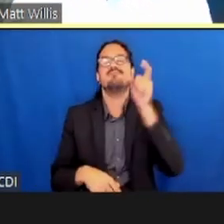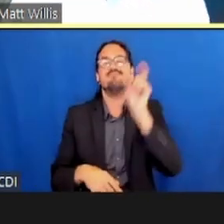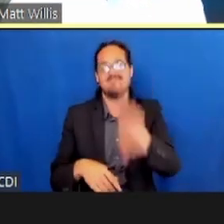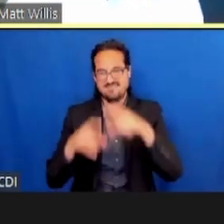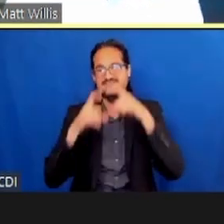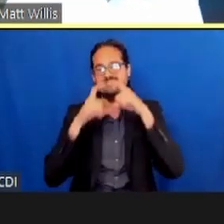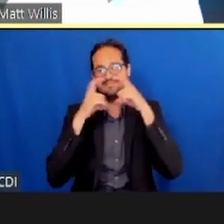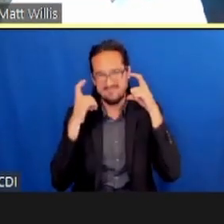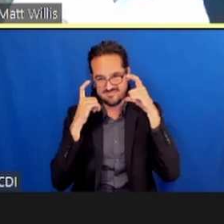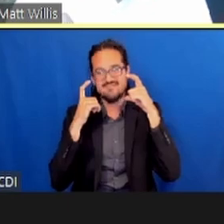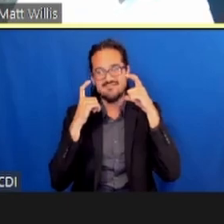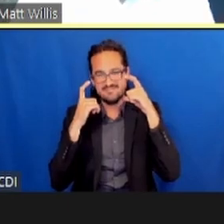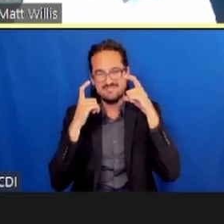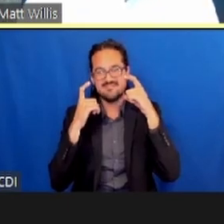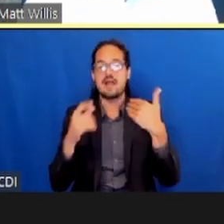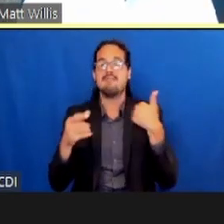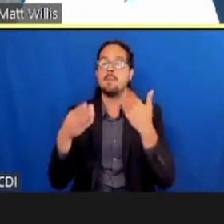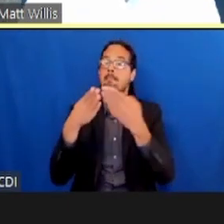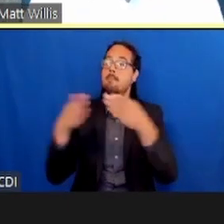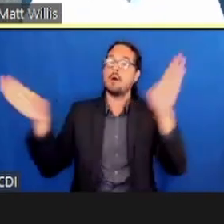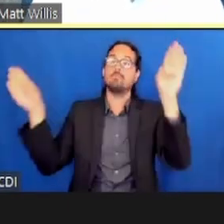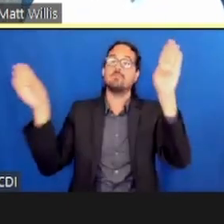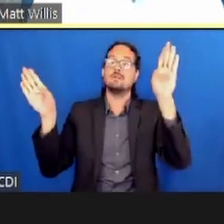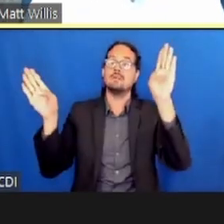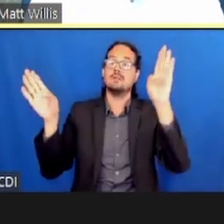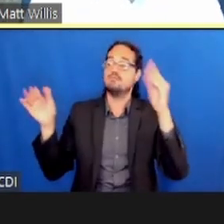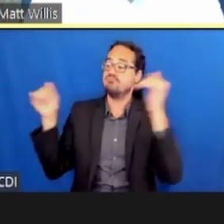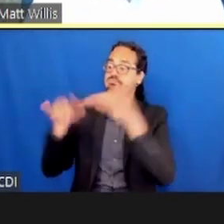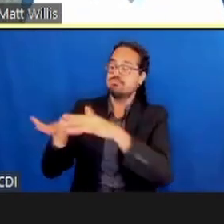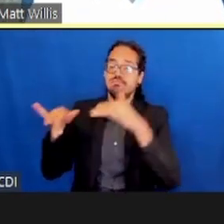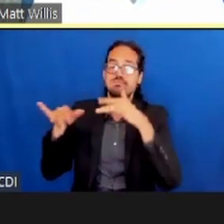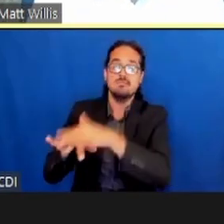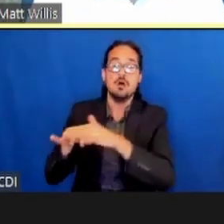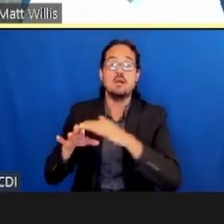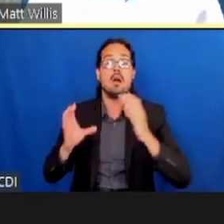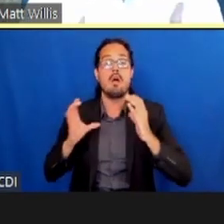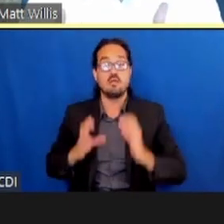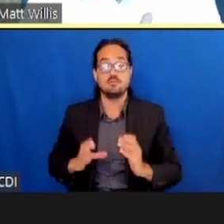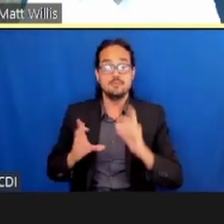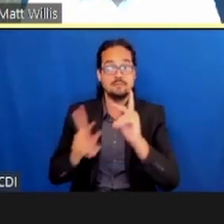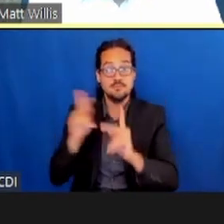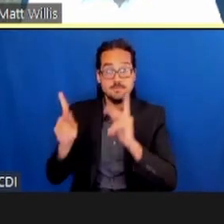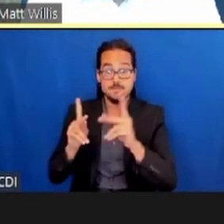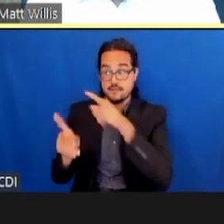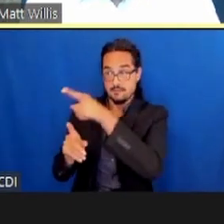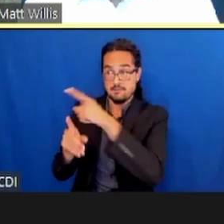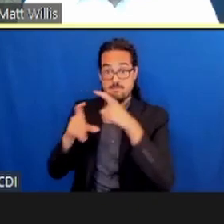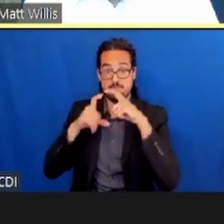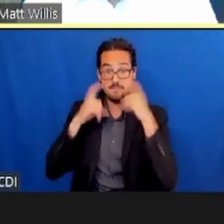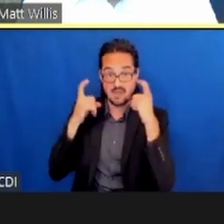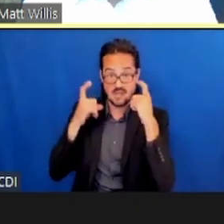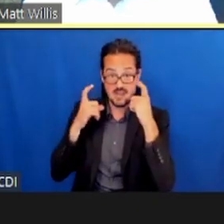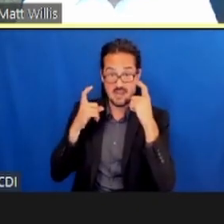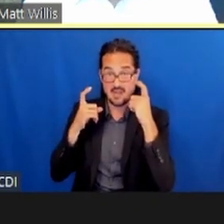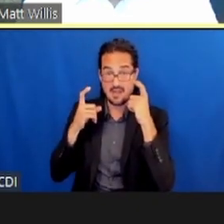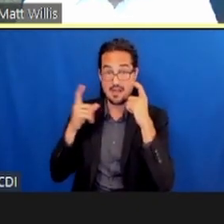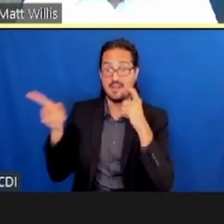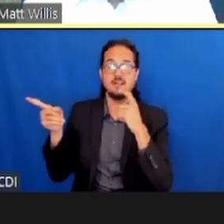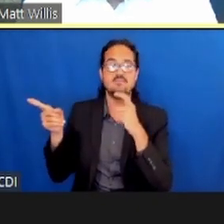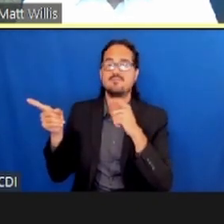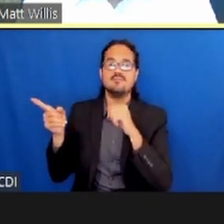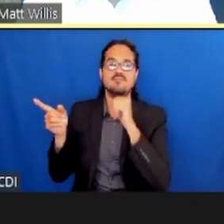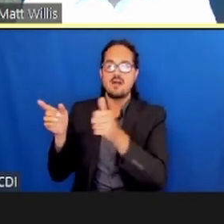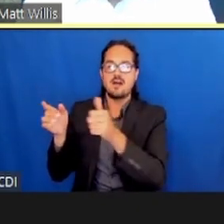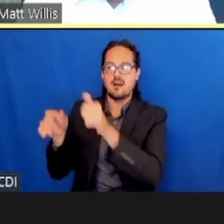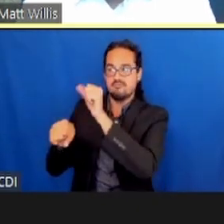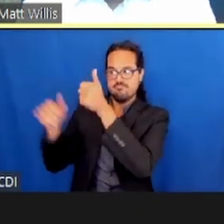in, if there are customers who are vaccinated, because they're not covered under Cal OSHA, and because the CDC says that they don't need to cover their face